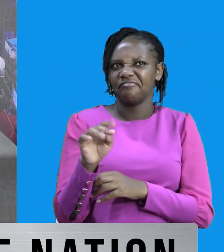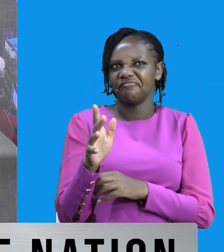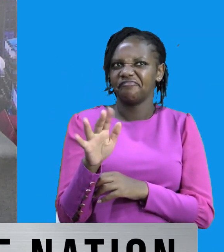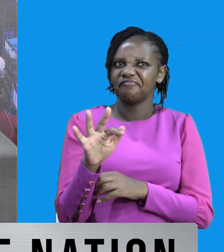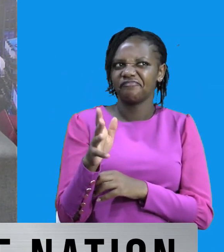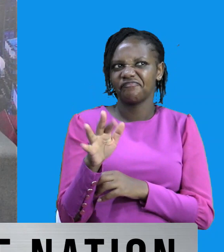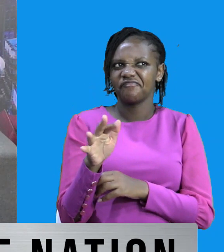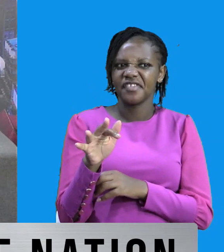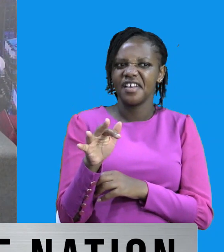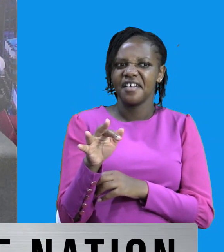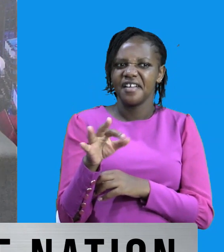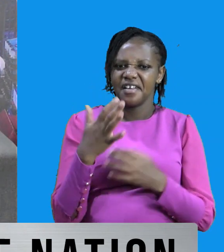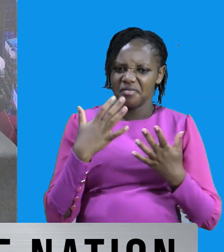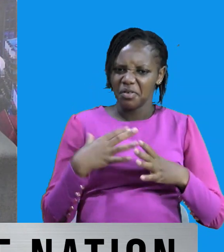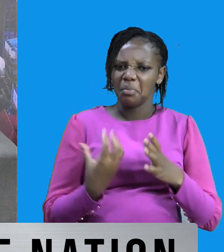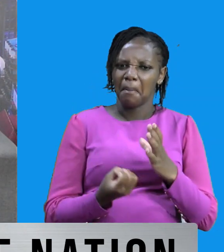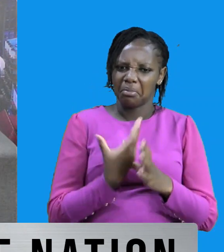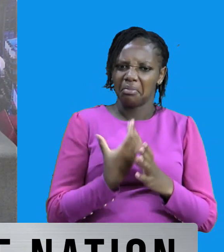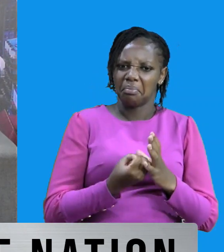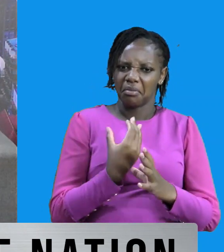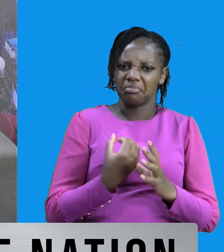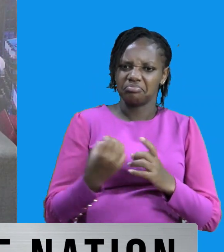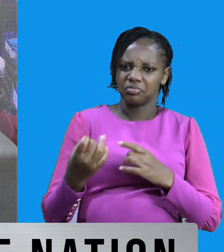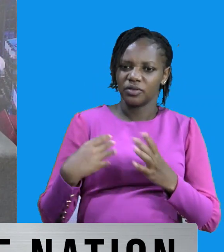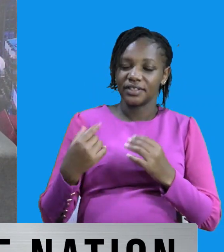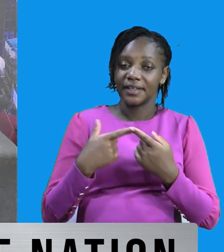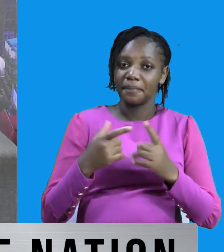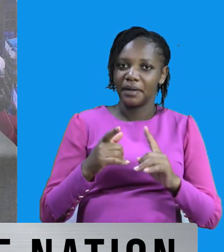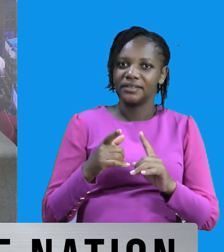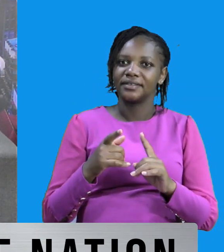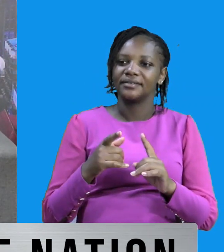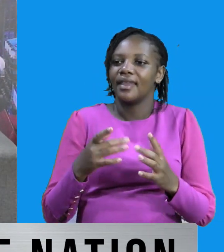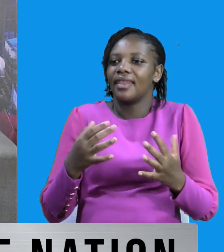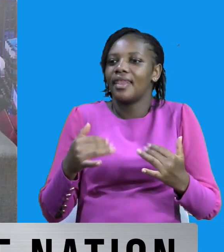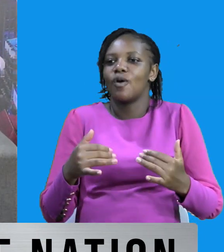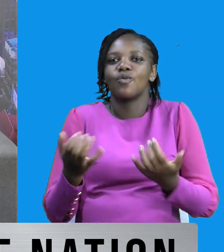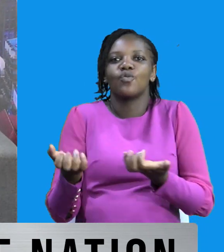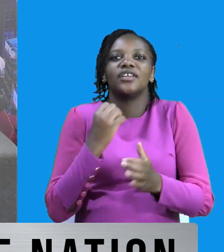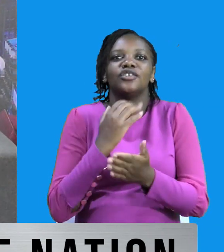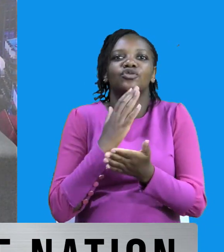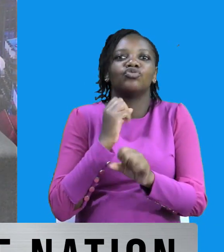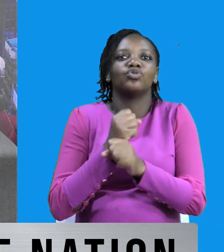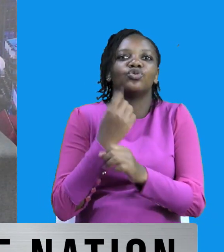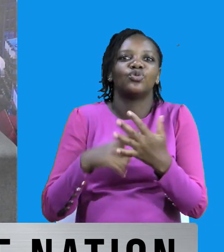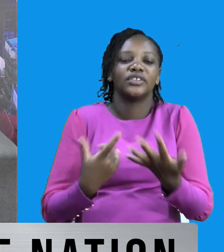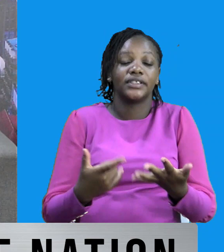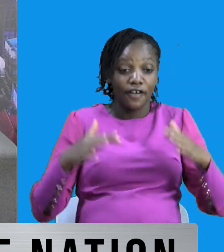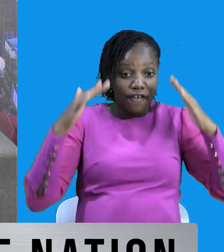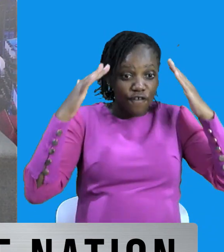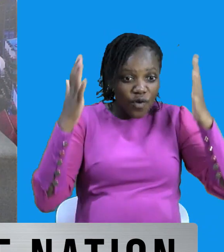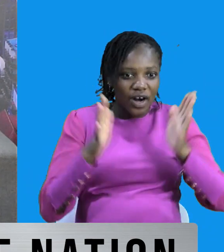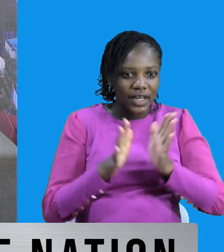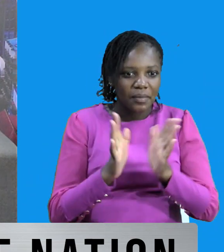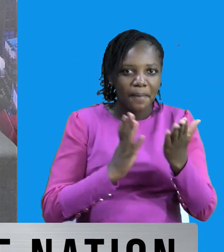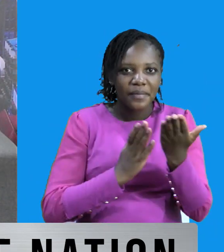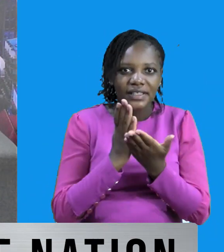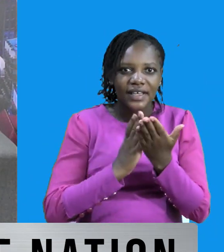other things. But the reality is that we need to look at our public service and ask ourselves if there is a